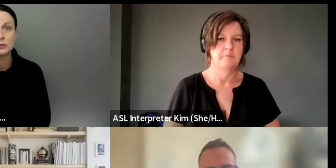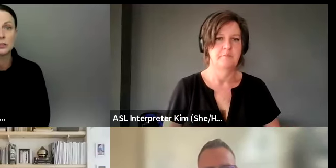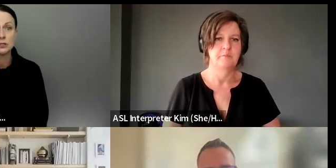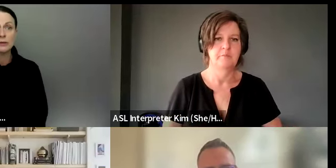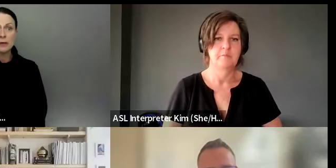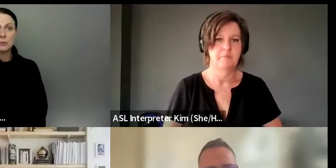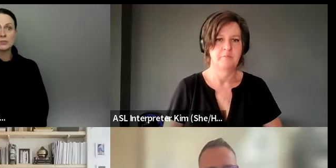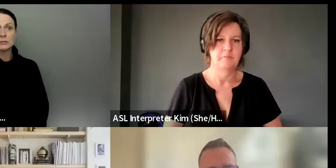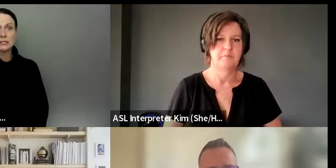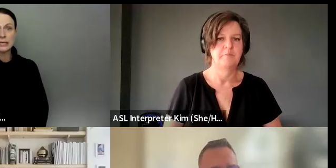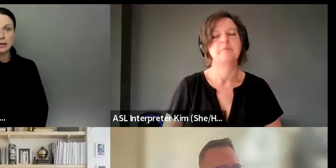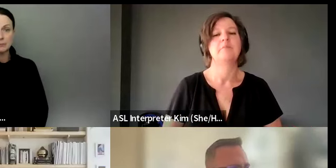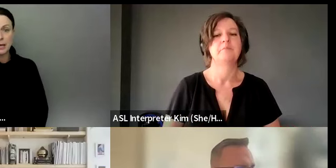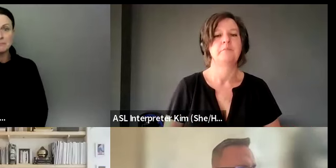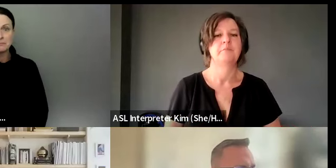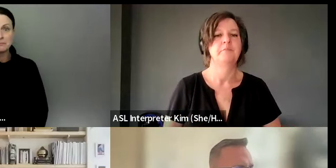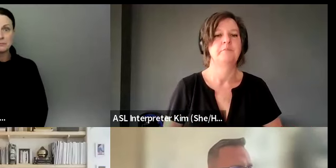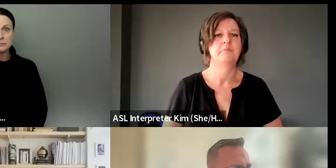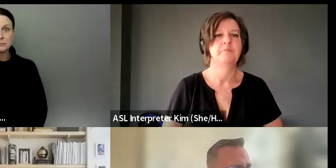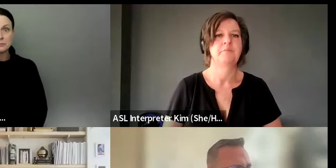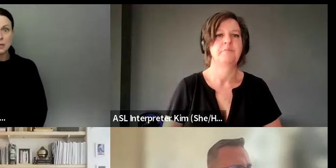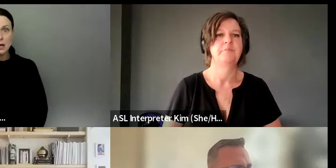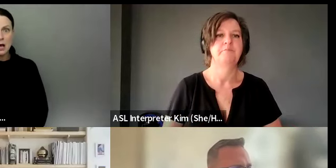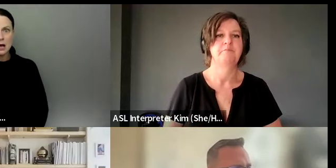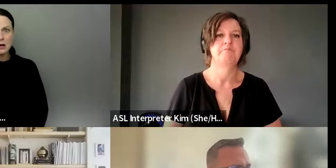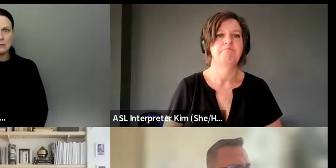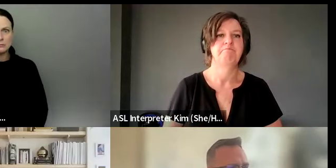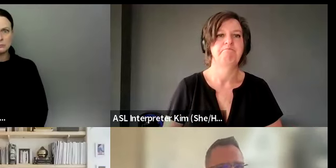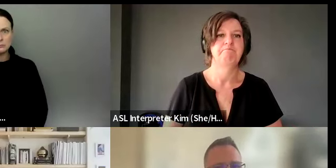are interested in doing that, and we'll see about setting it up, okay?